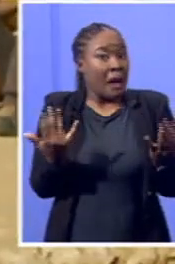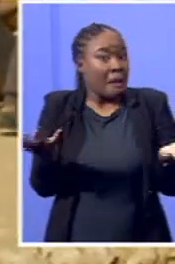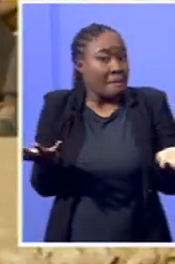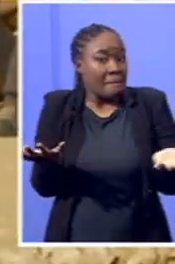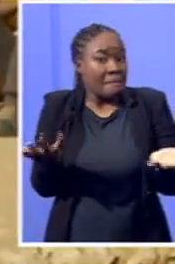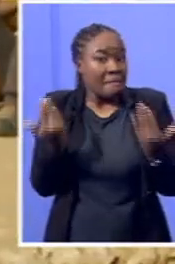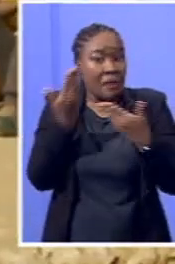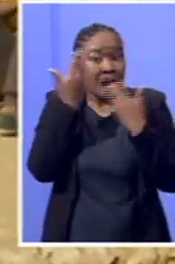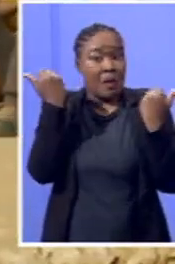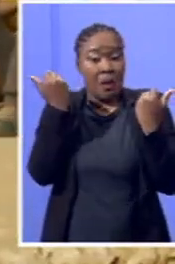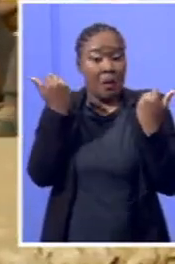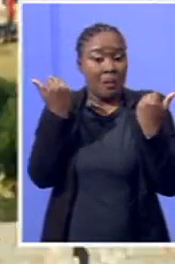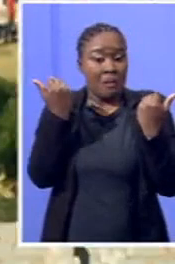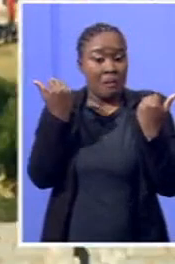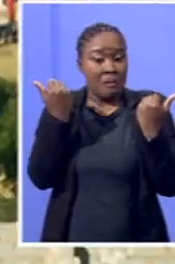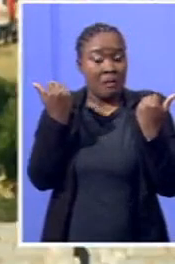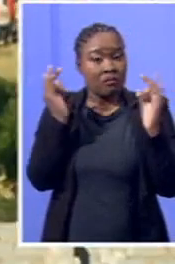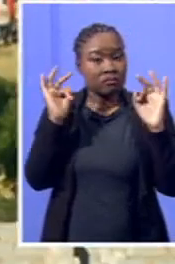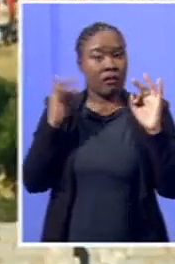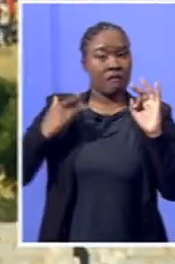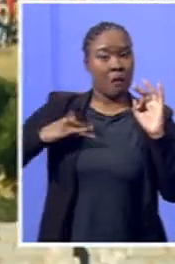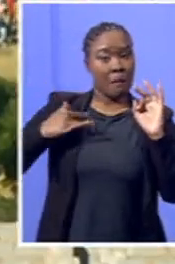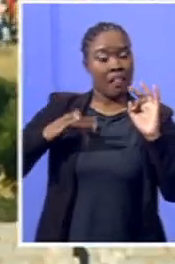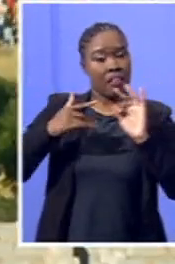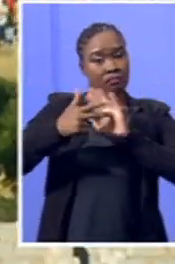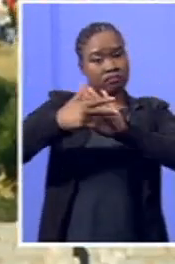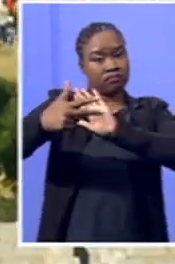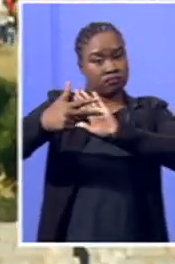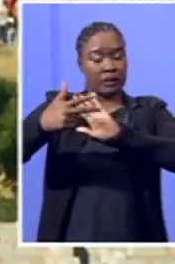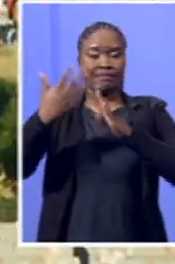indication when it may be formalized. Khulula Kunyembezi, SABC News, Butterworth.